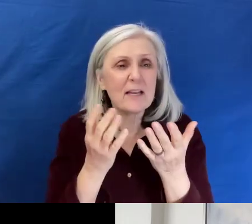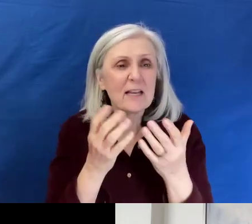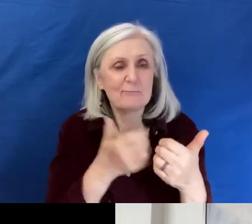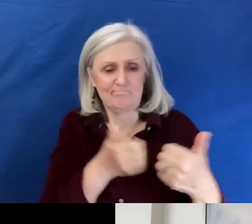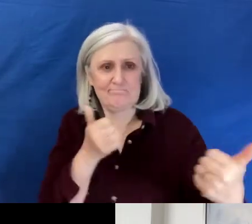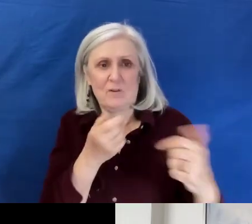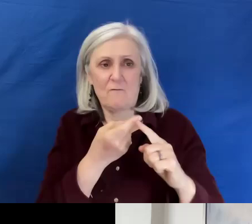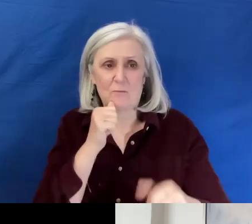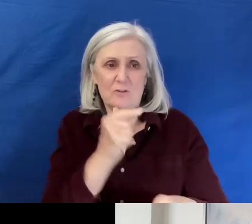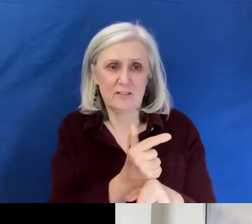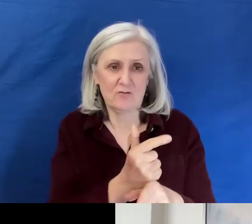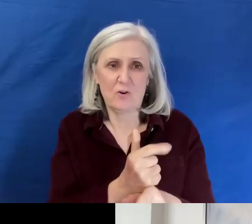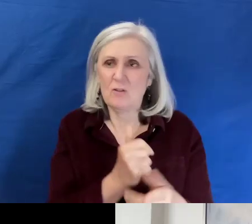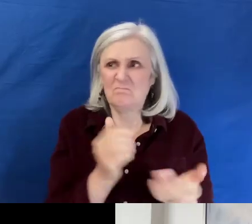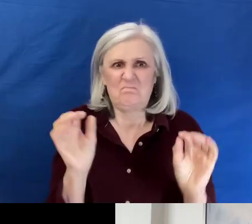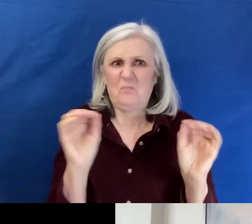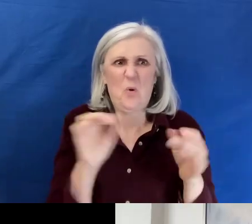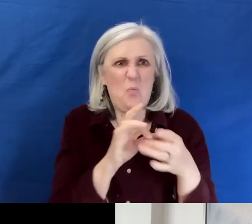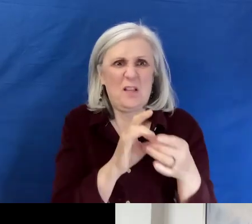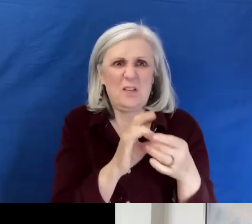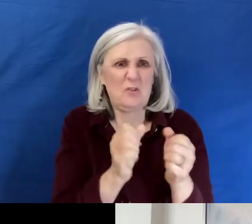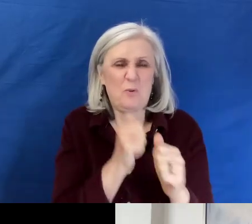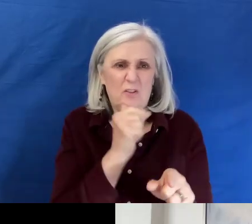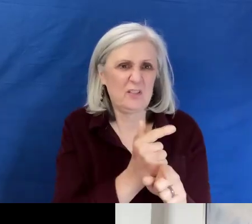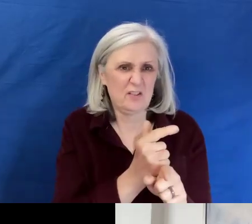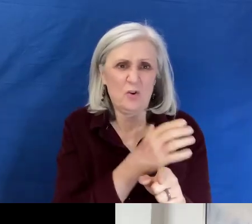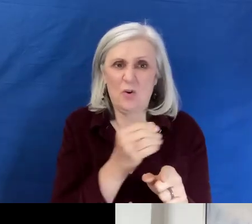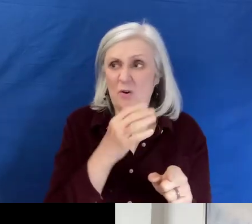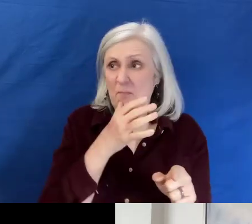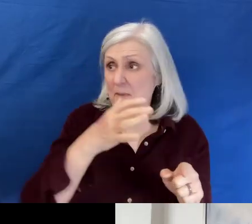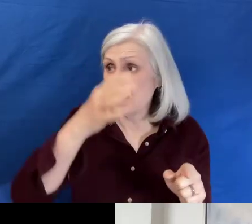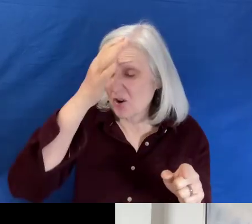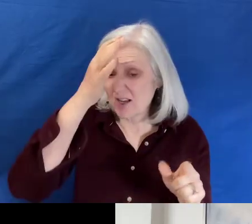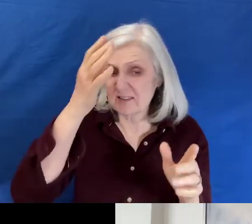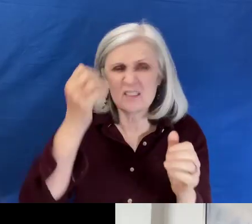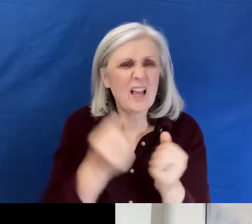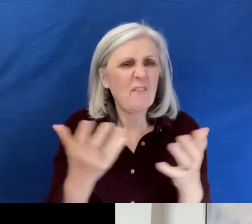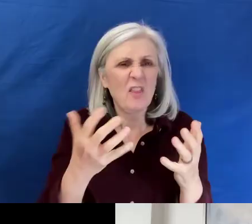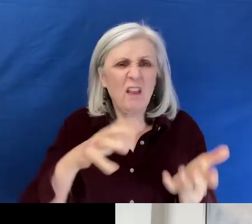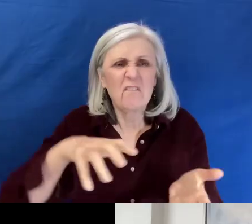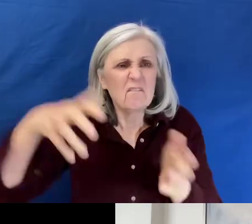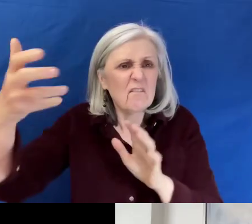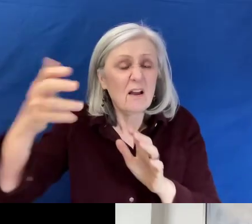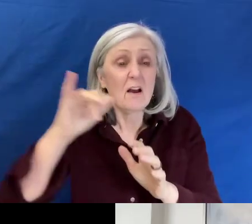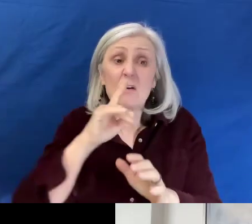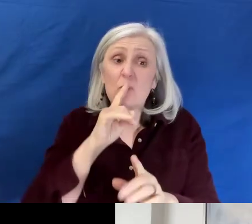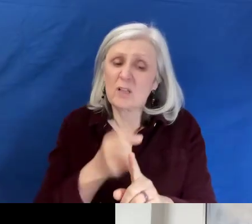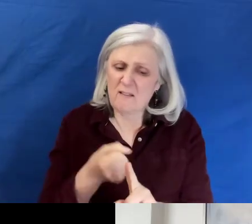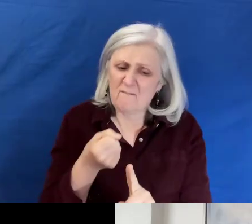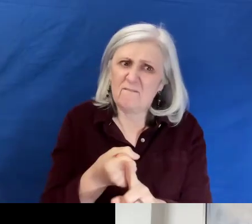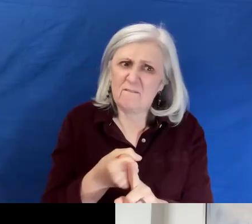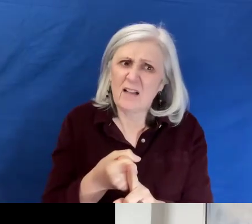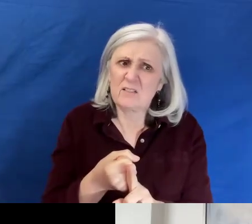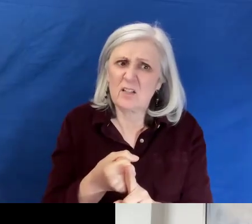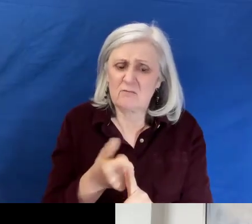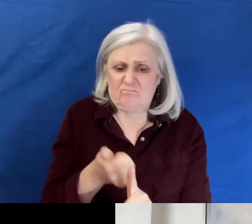sister, so she didn't really have a relationship with her sister and her parents, everything was torn apart, and that really affected her